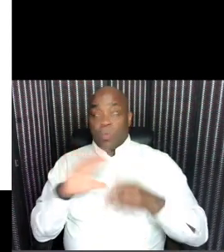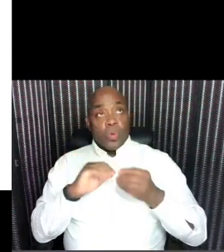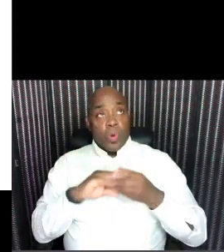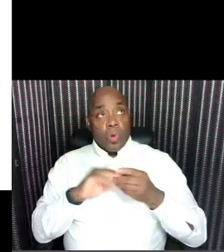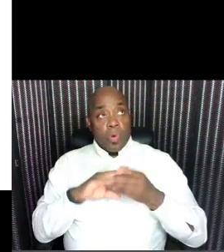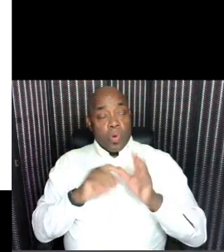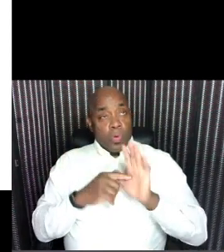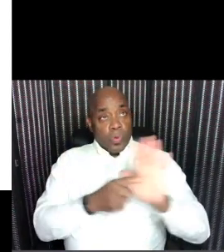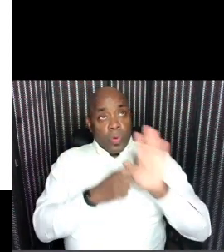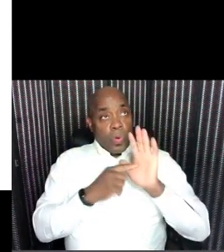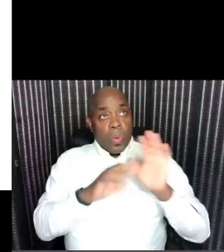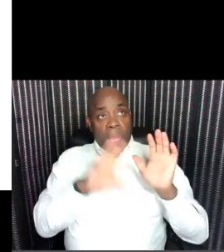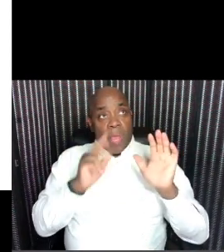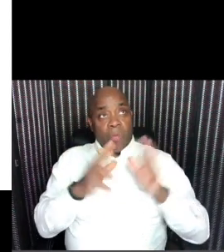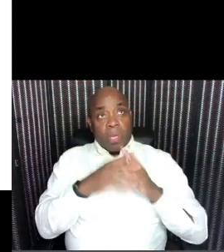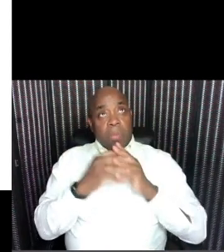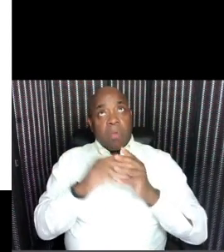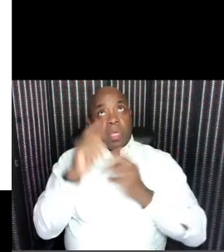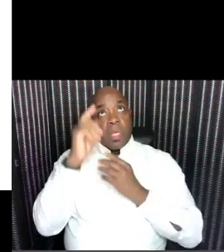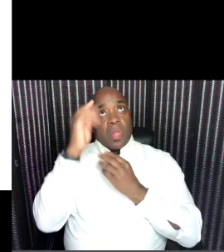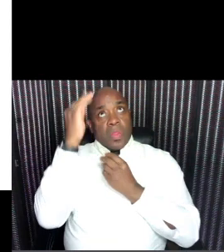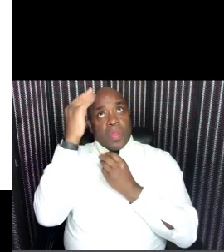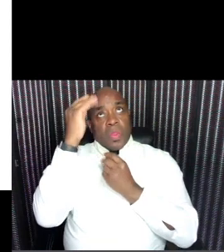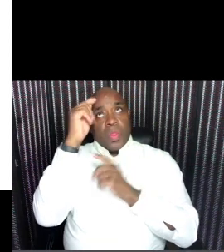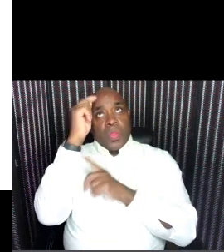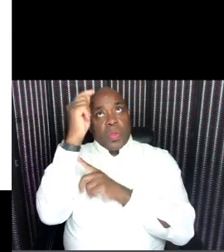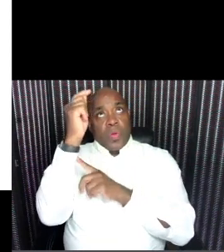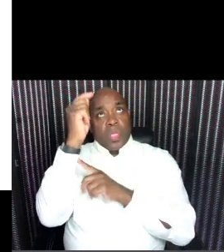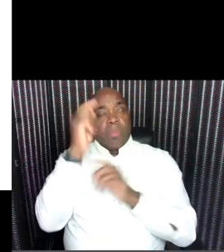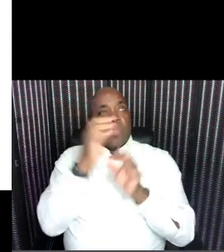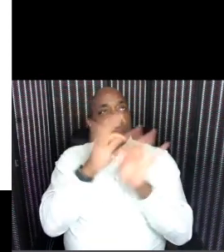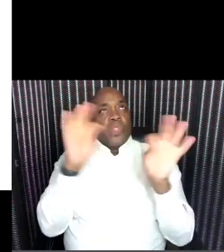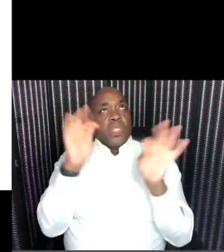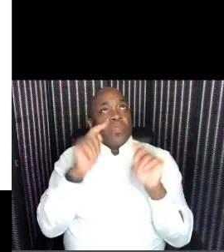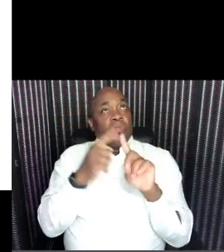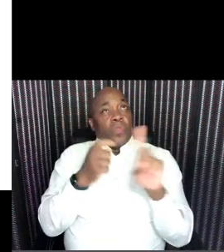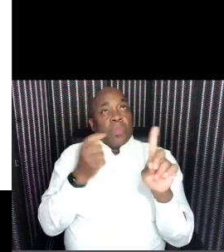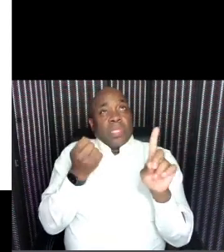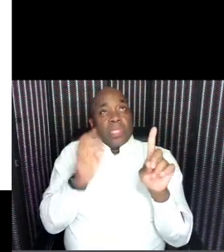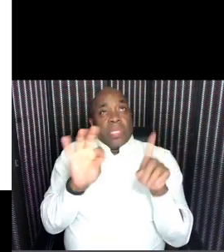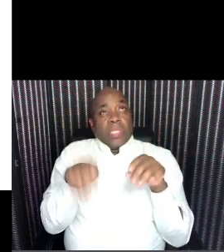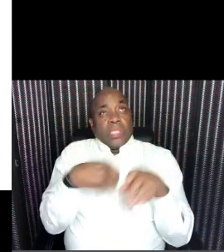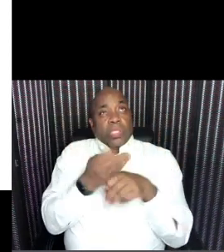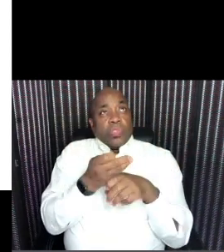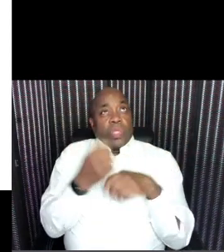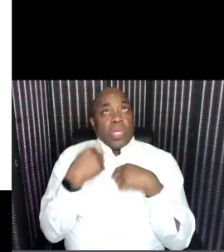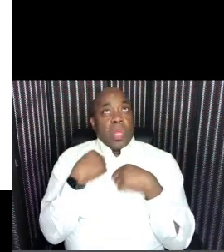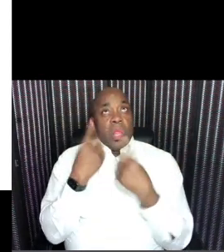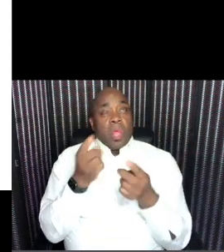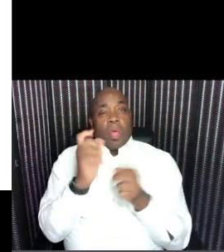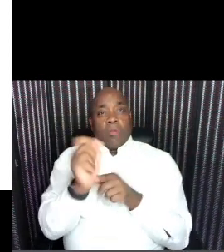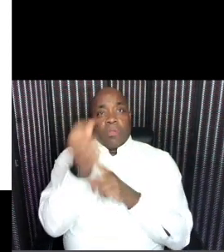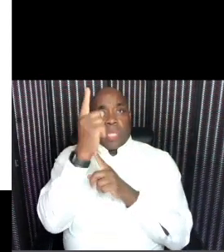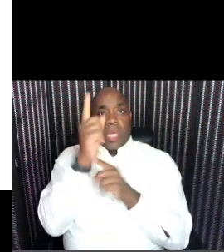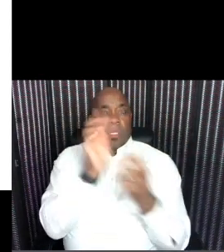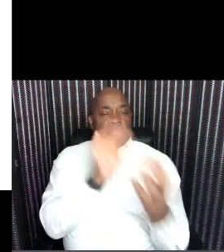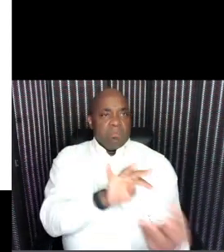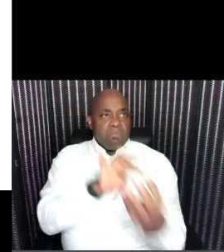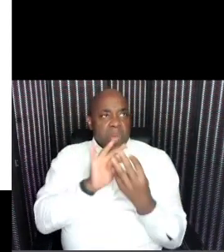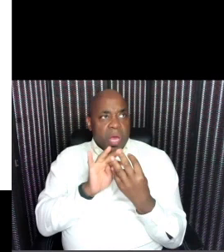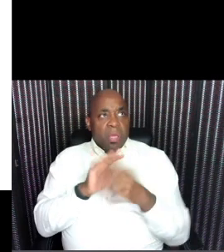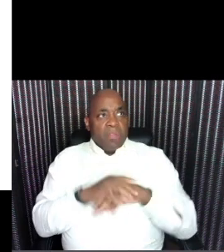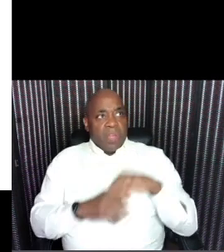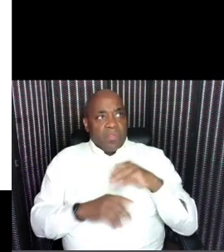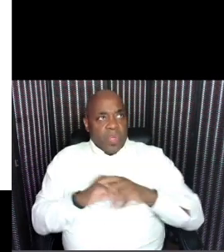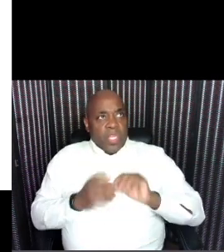about freedom since the 19th century, and understanding the sort of battle around Hungerford in particular is